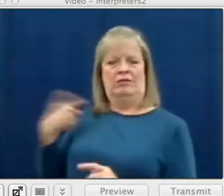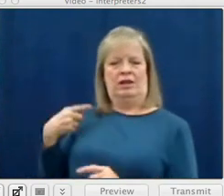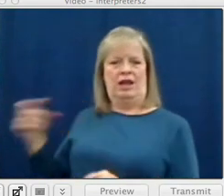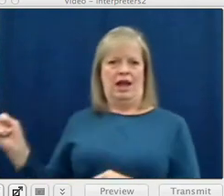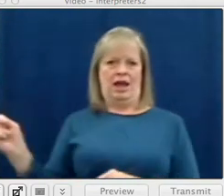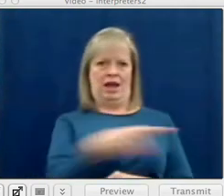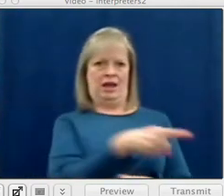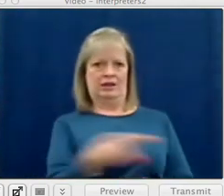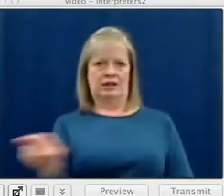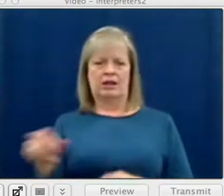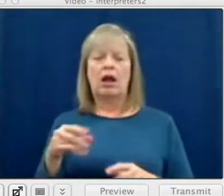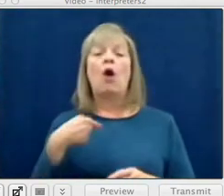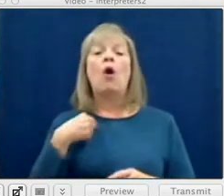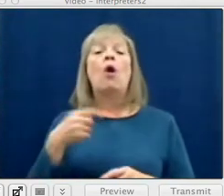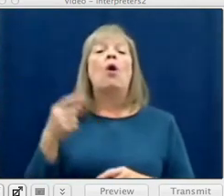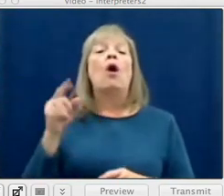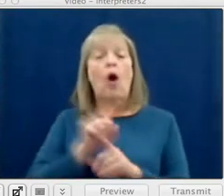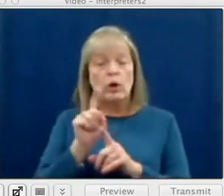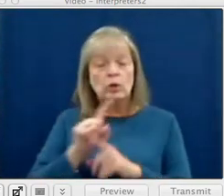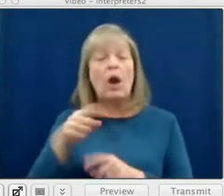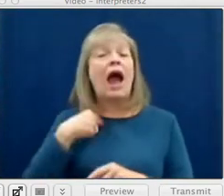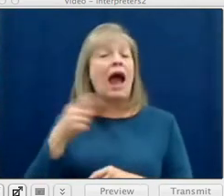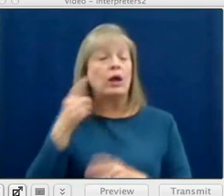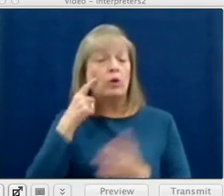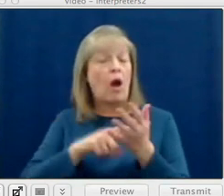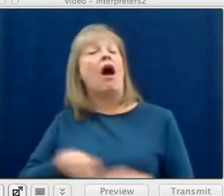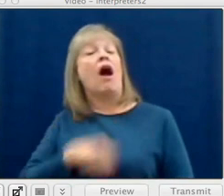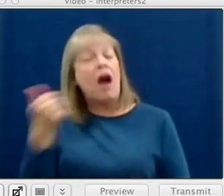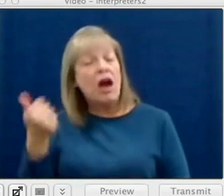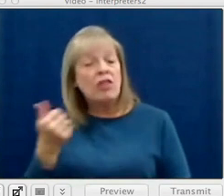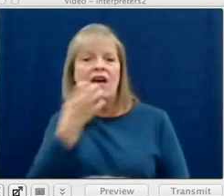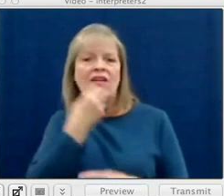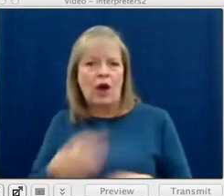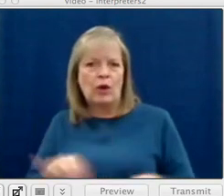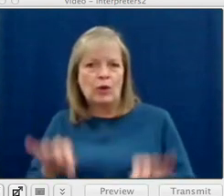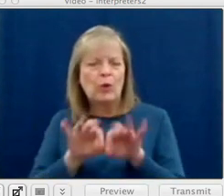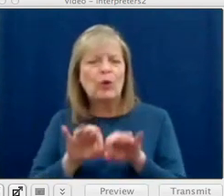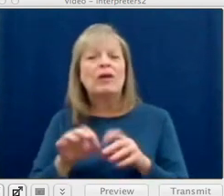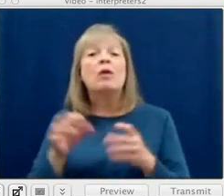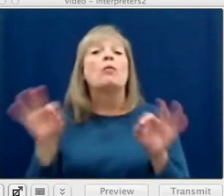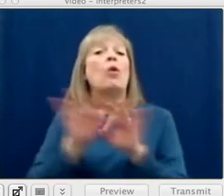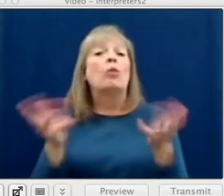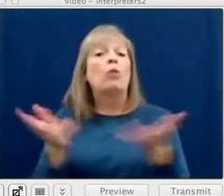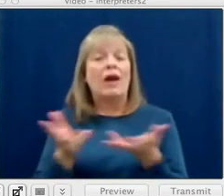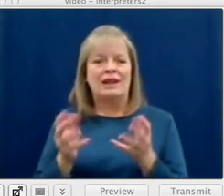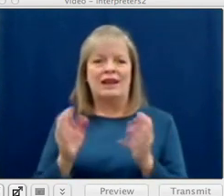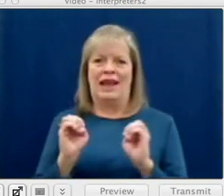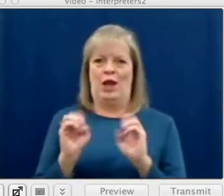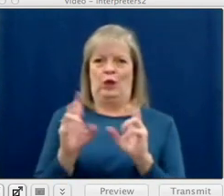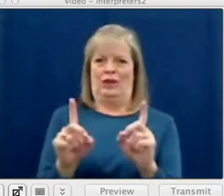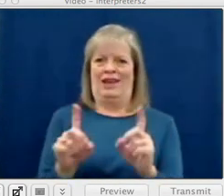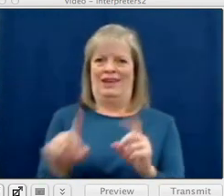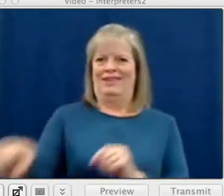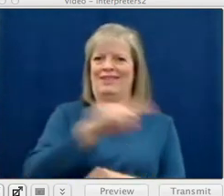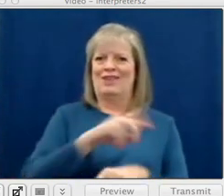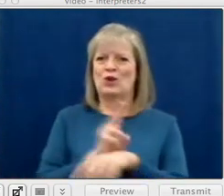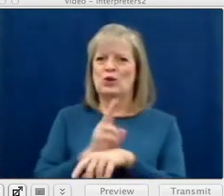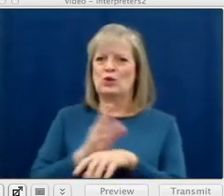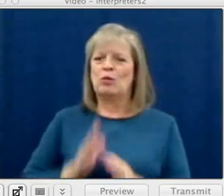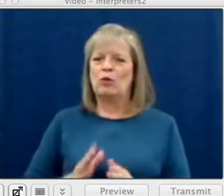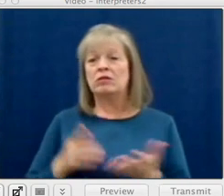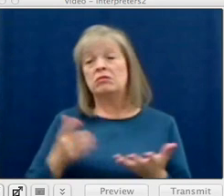I'm actually hearing another value here, which is education of consumers, which you could